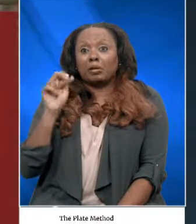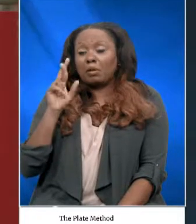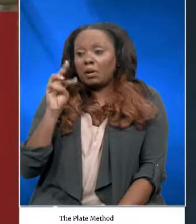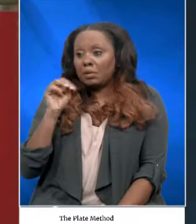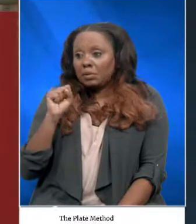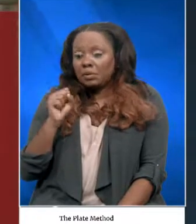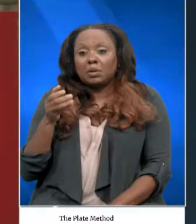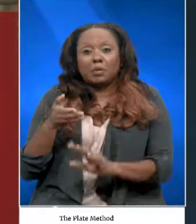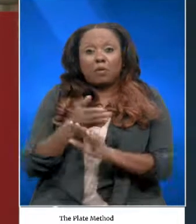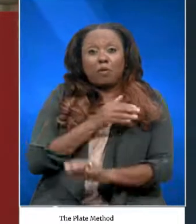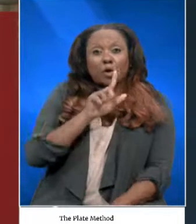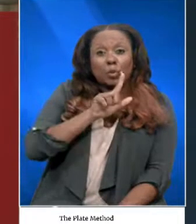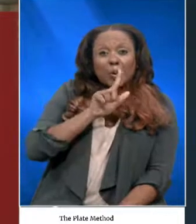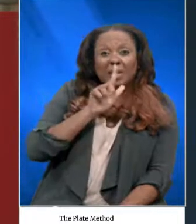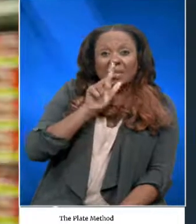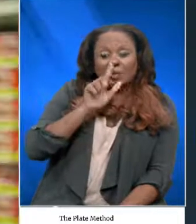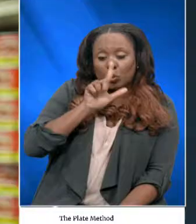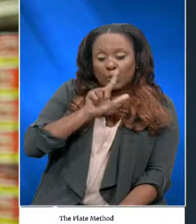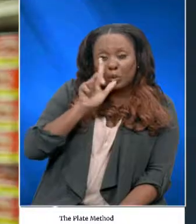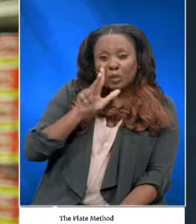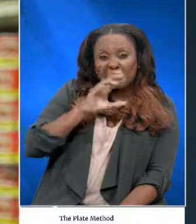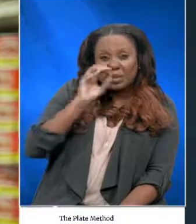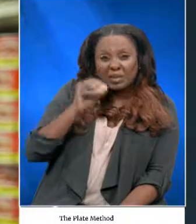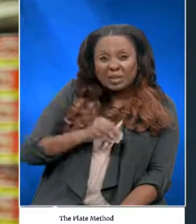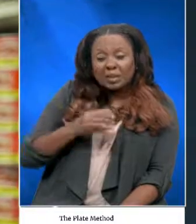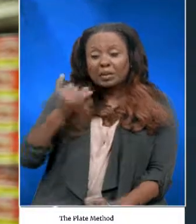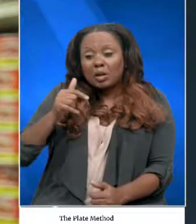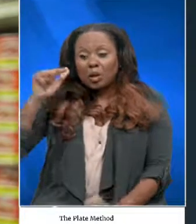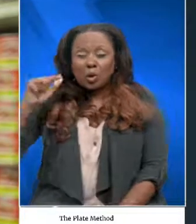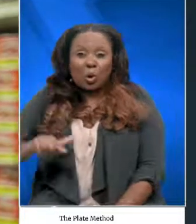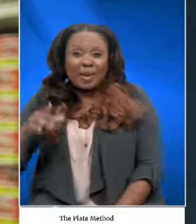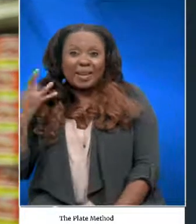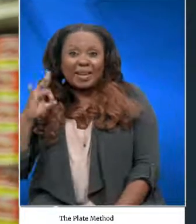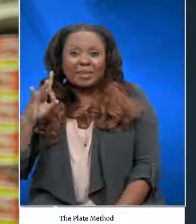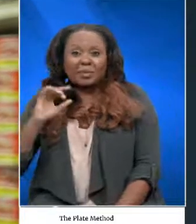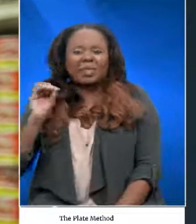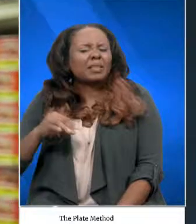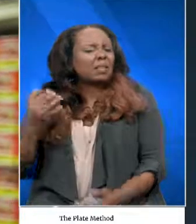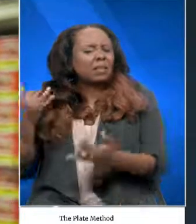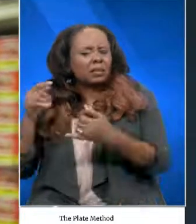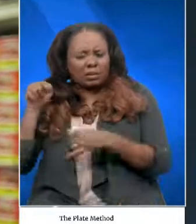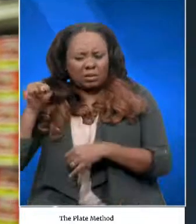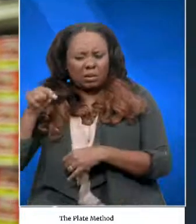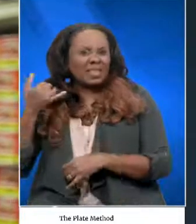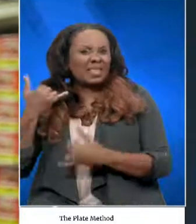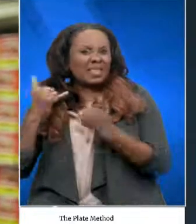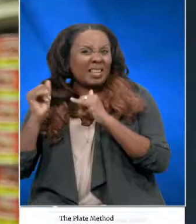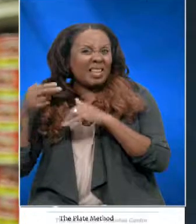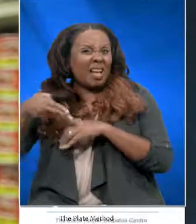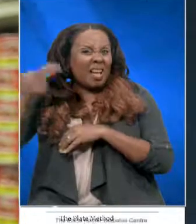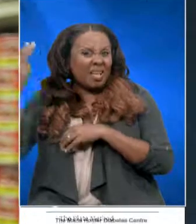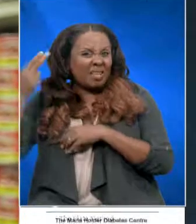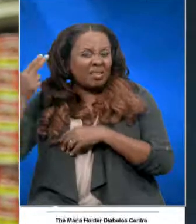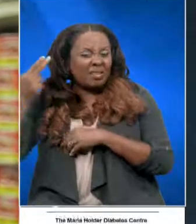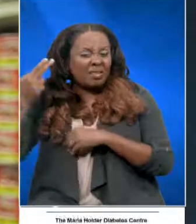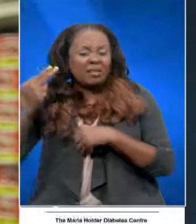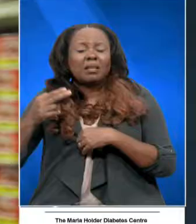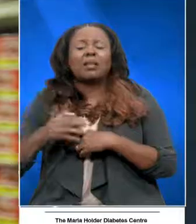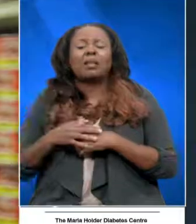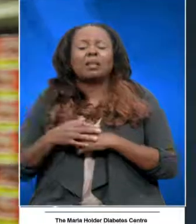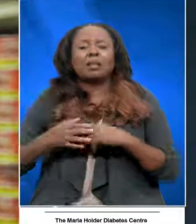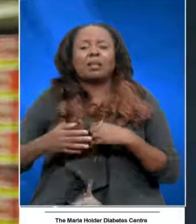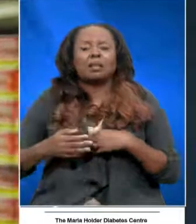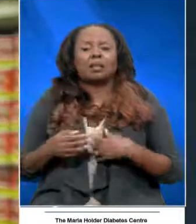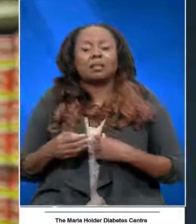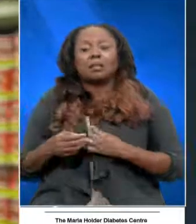from 23% to 18%. So the sodium is still high in the less salted brand. I mean, you can buy it to